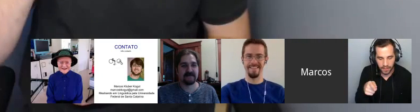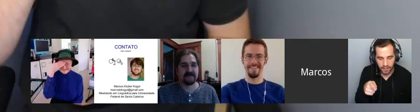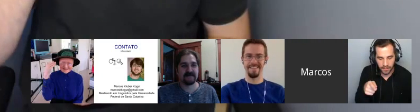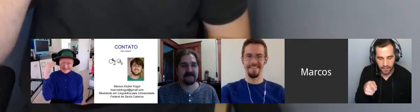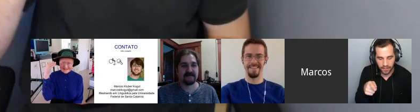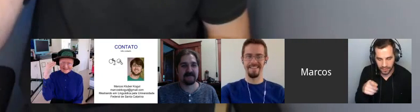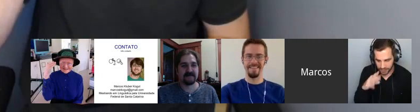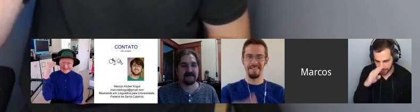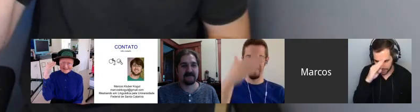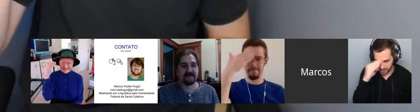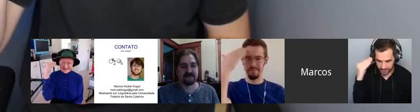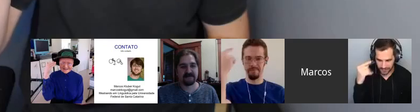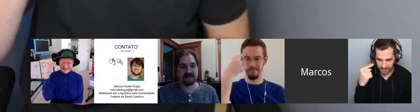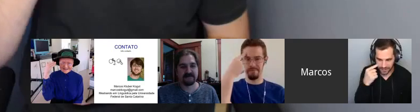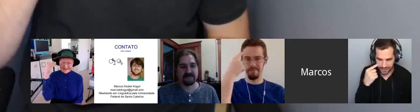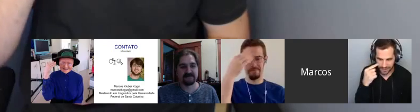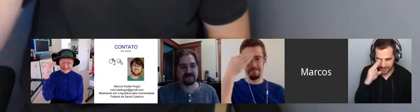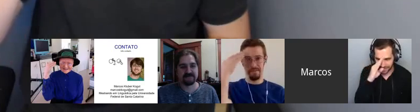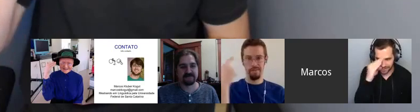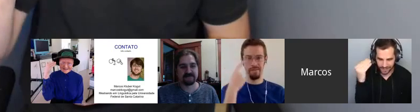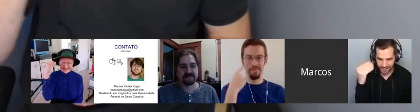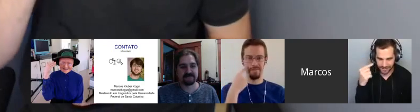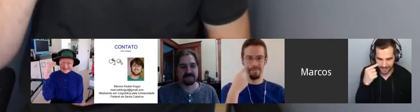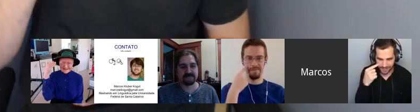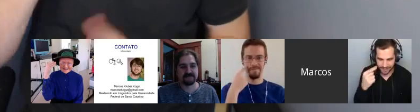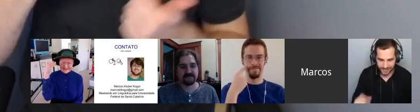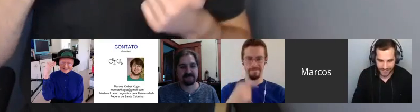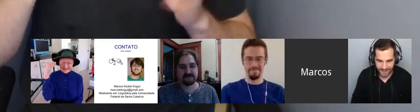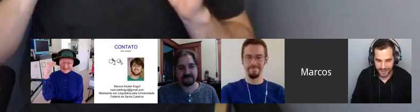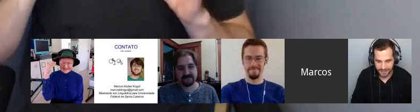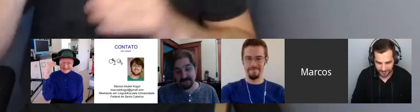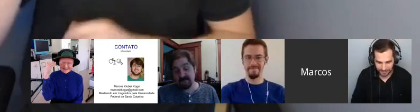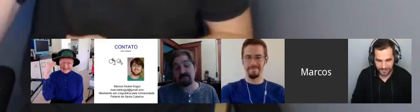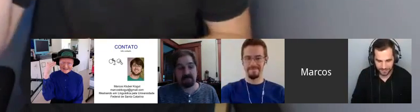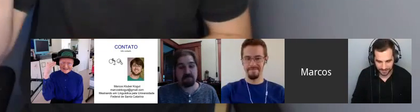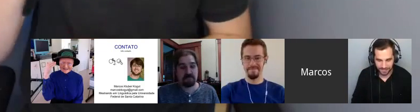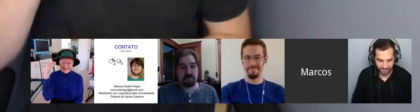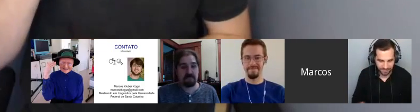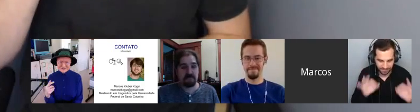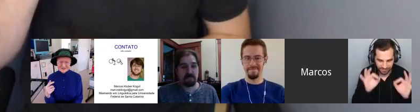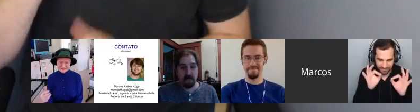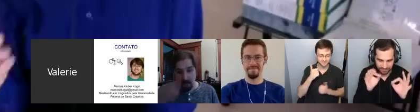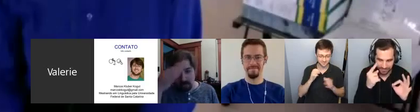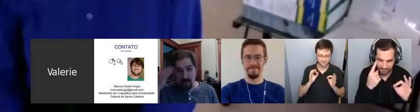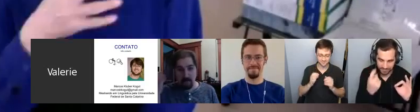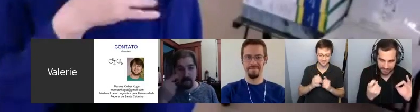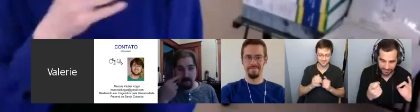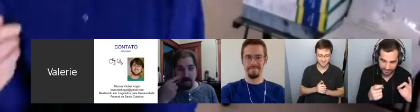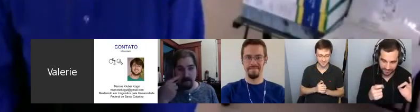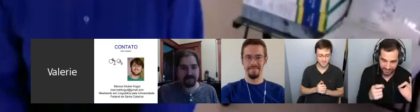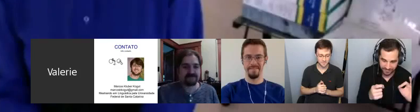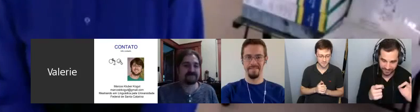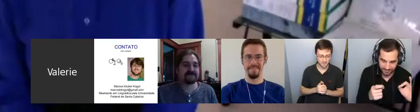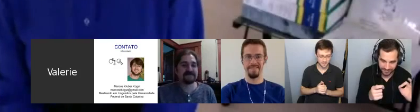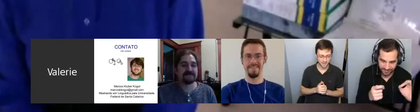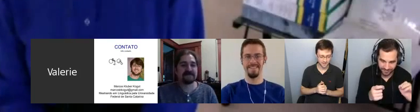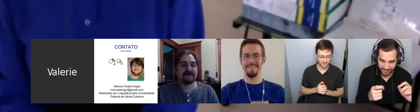Ah, like that. Very interesting. Okay. And Adams, what is your website, your